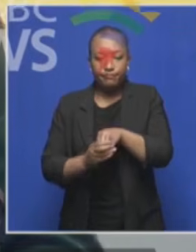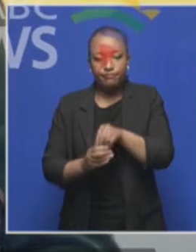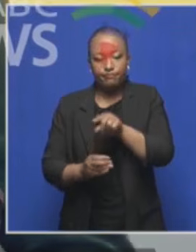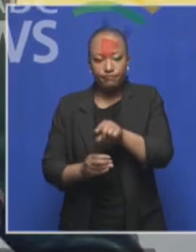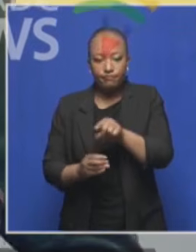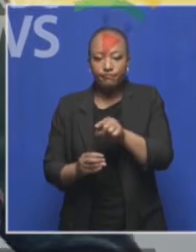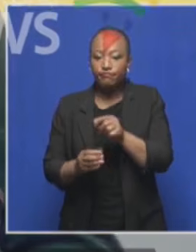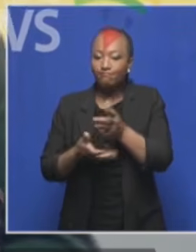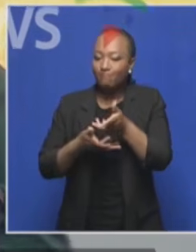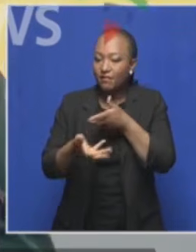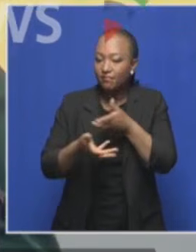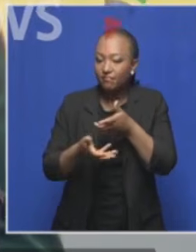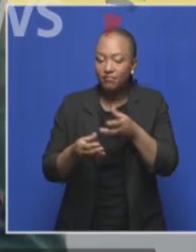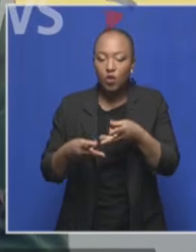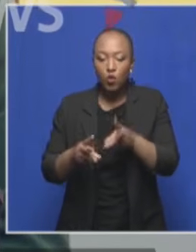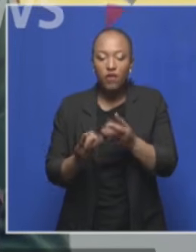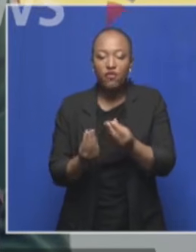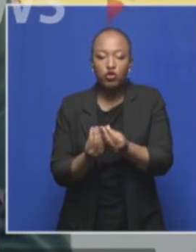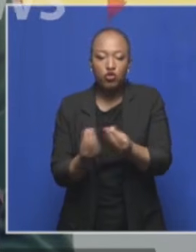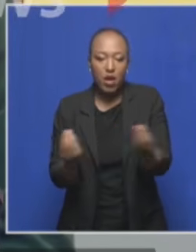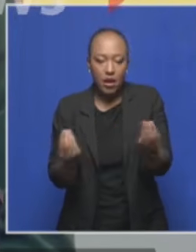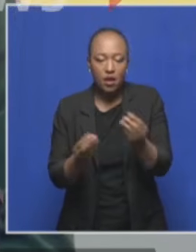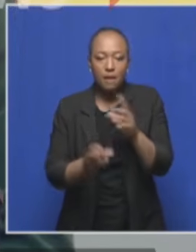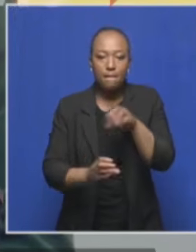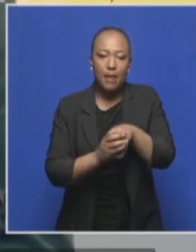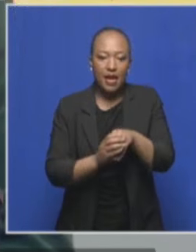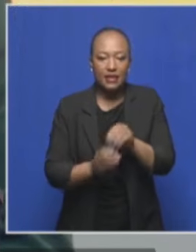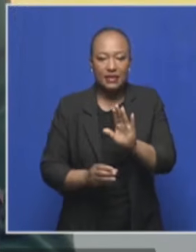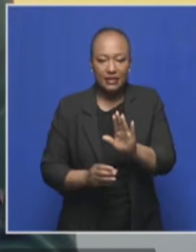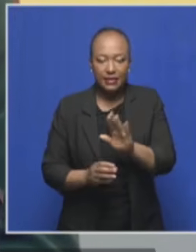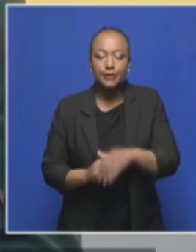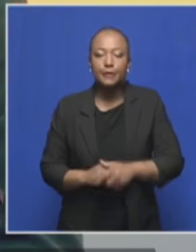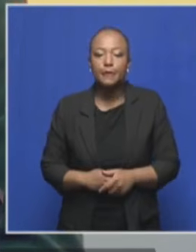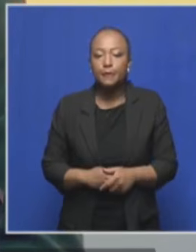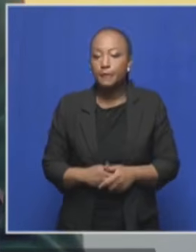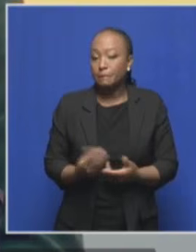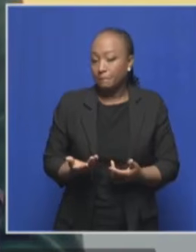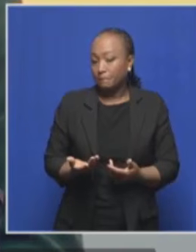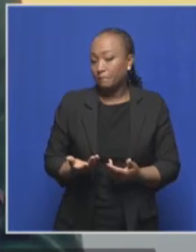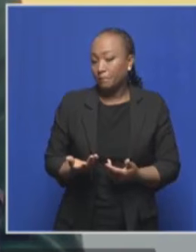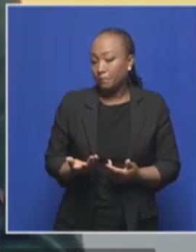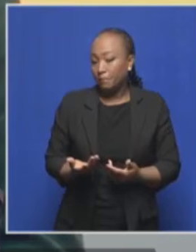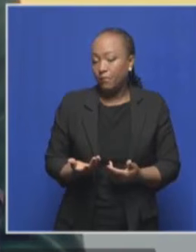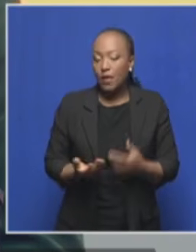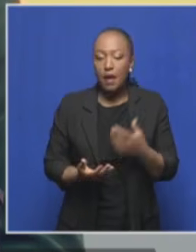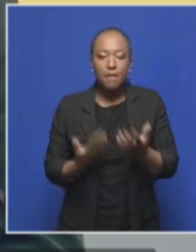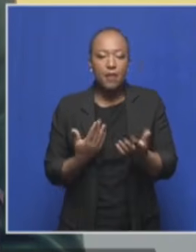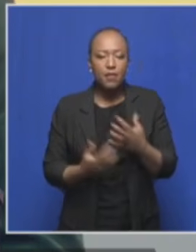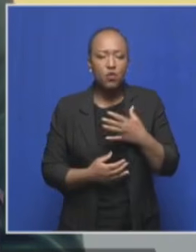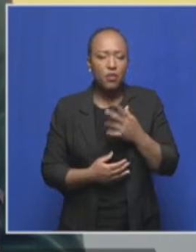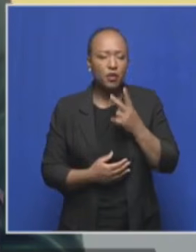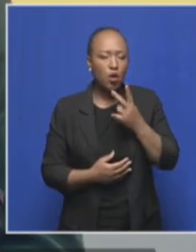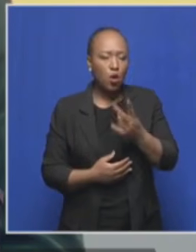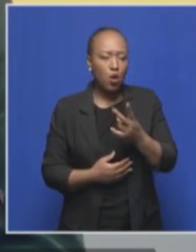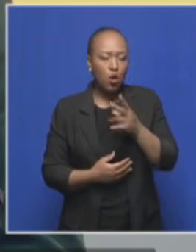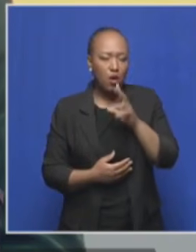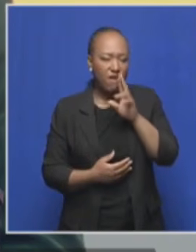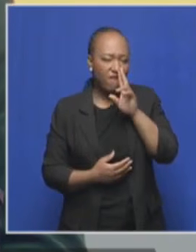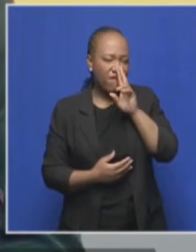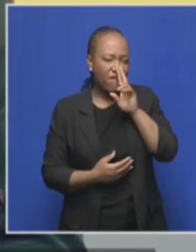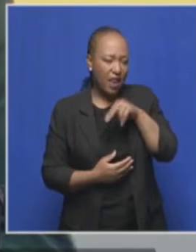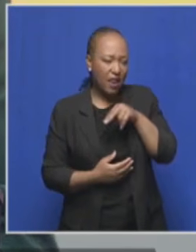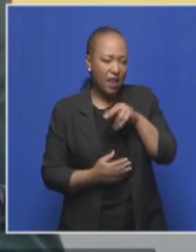an interactive method for kids to also be part of it. I wonder if we can look at Afshan and the